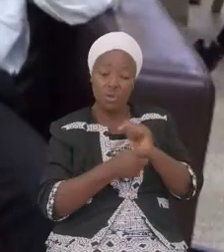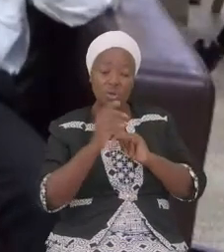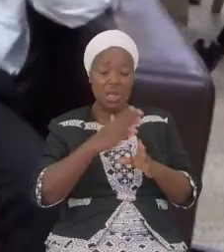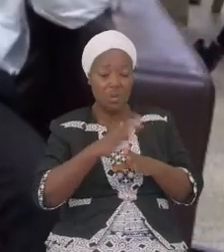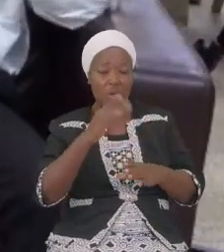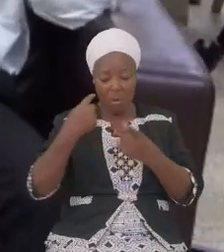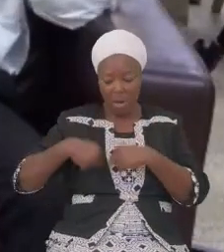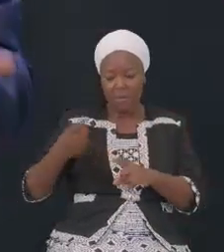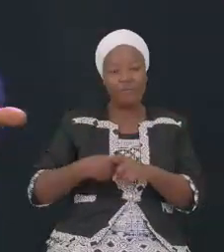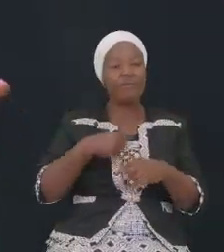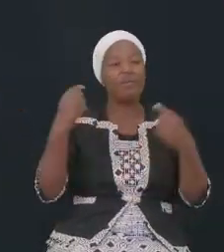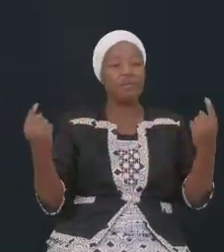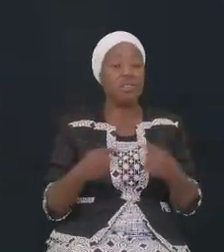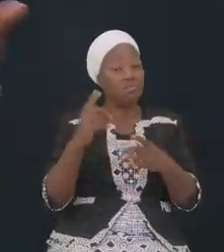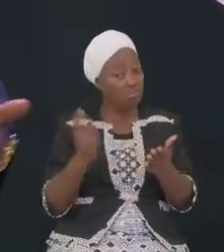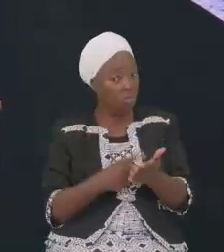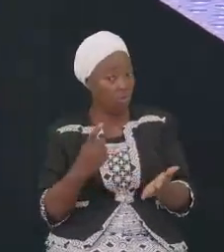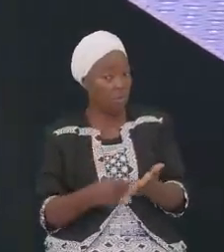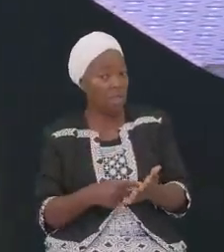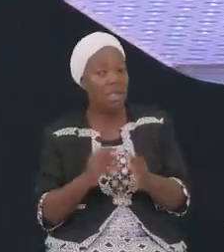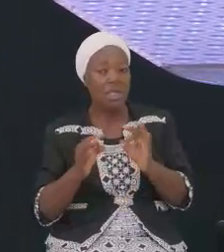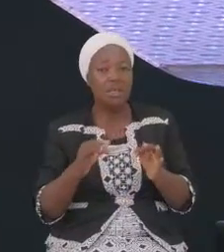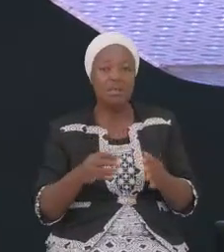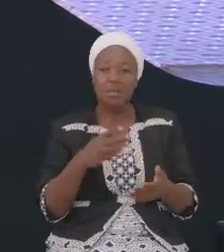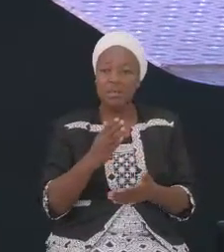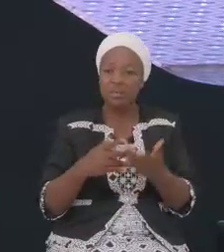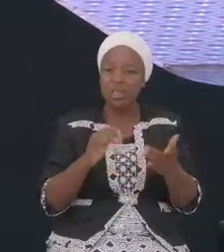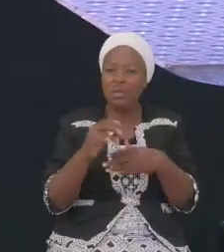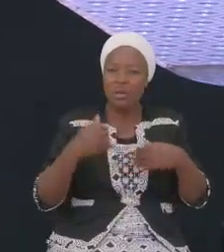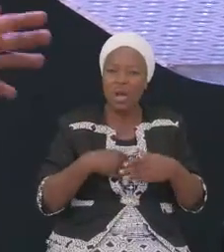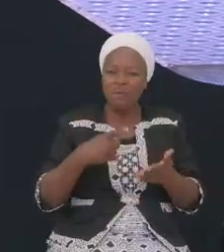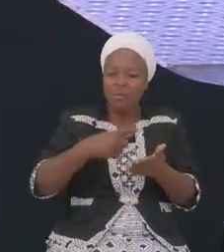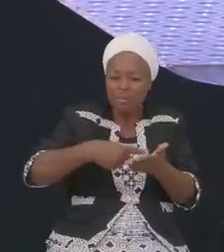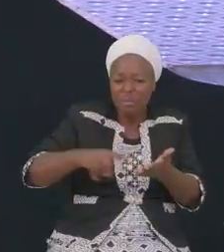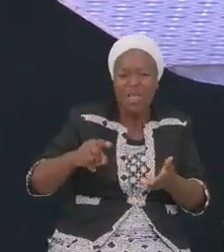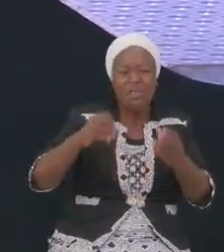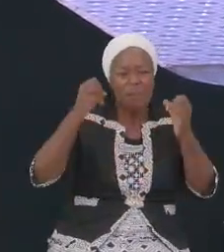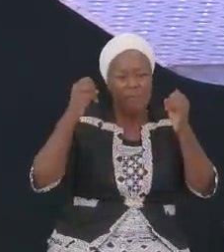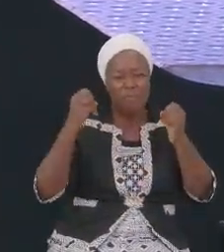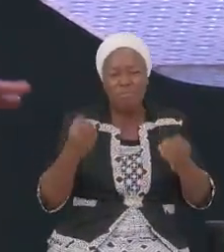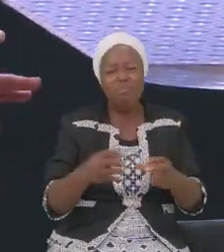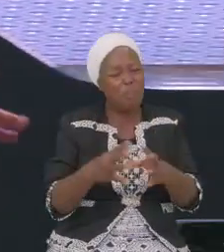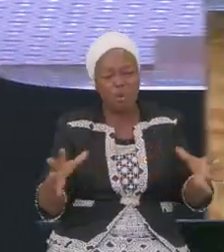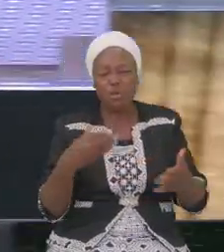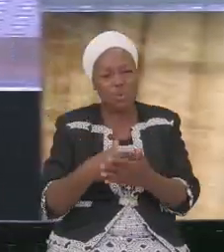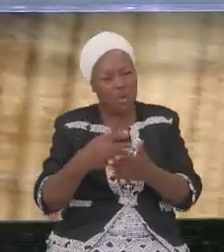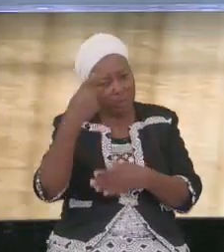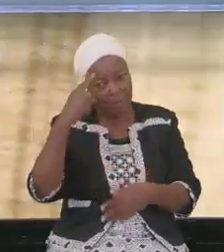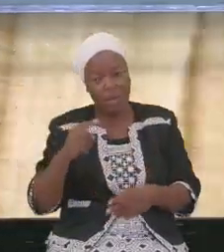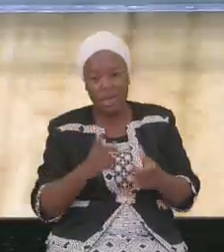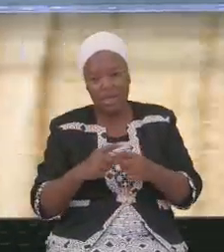your iniquity. Sometimes it's something you have even paid a lot of money for, and it is something you